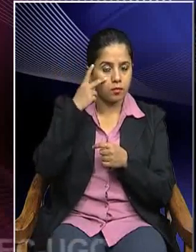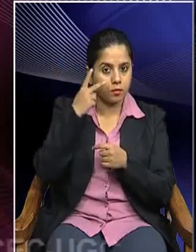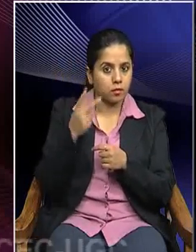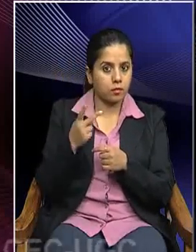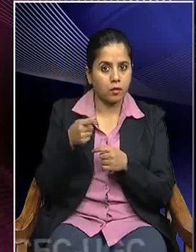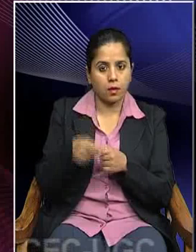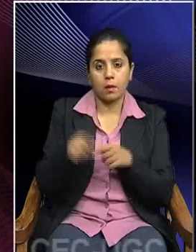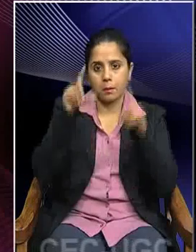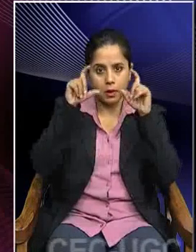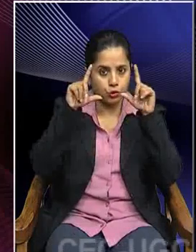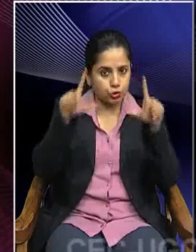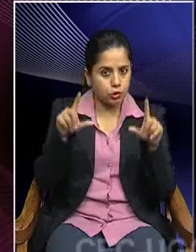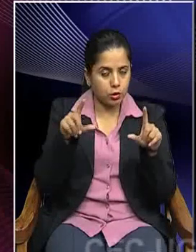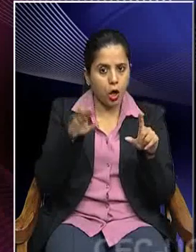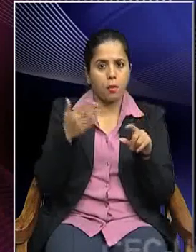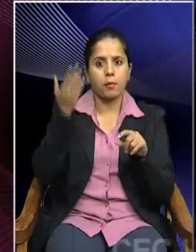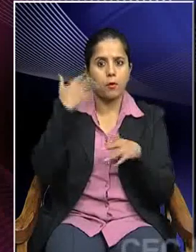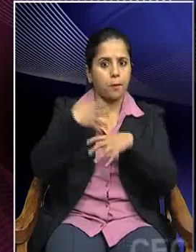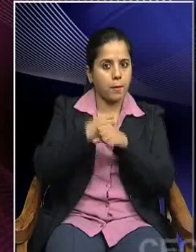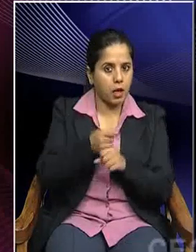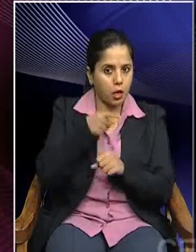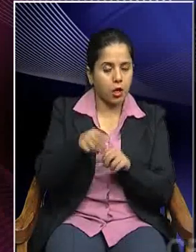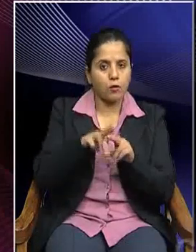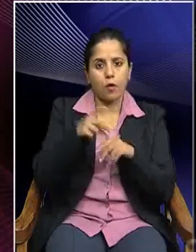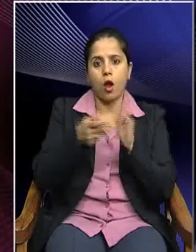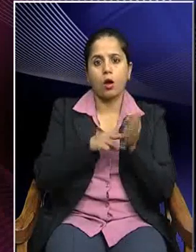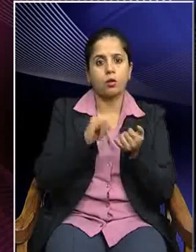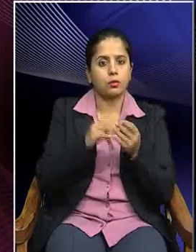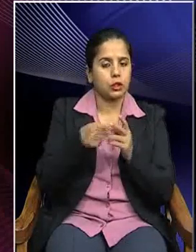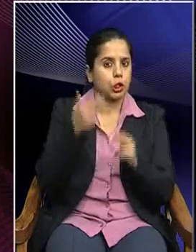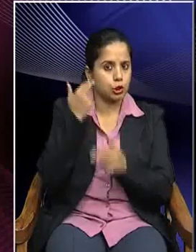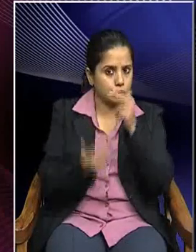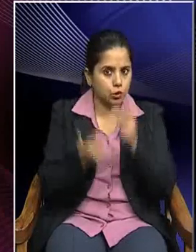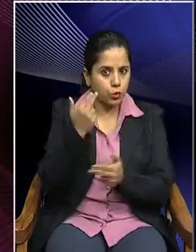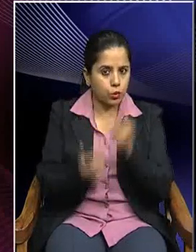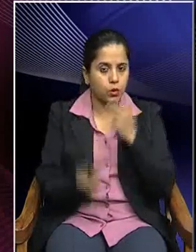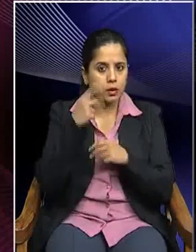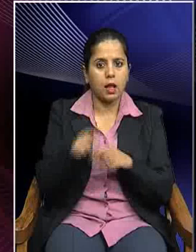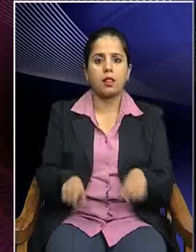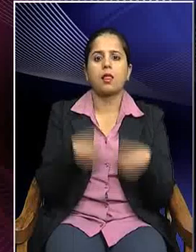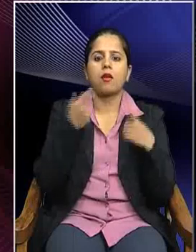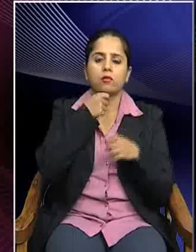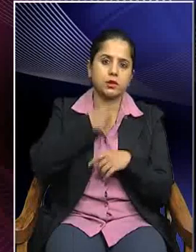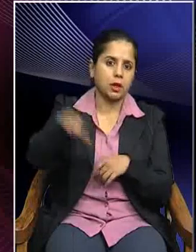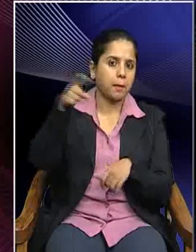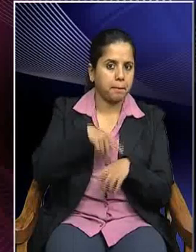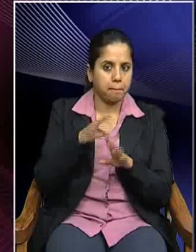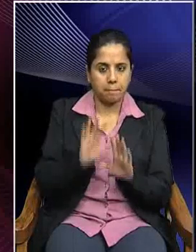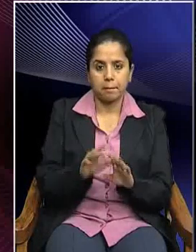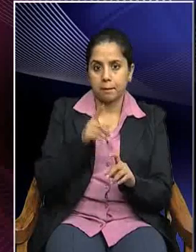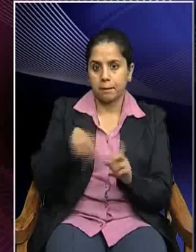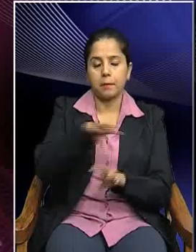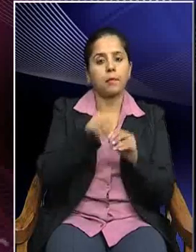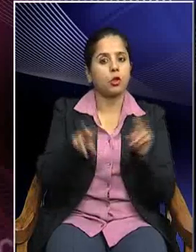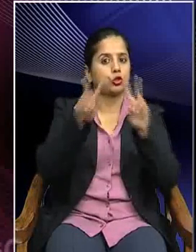earlier images or earlier forms of Buddha, and stories of his lifetime. So these are the